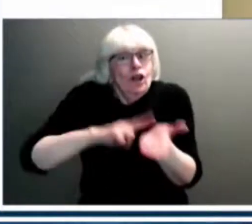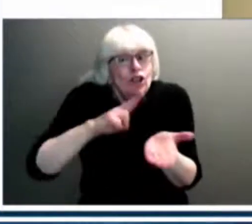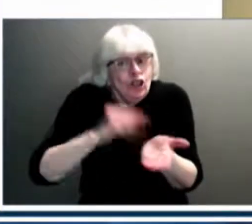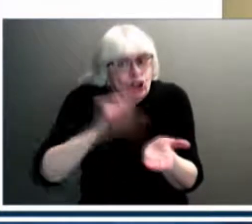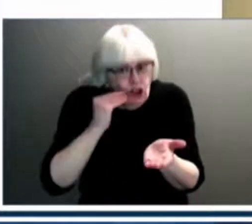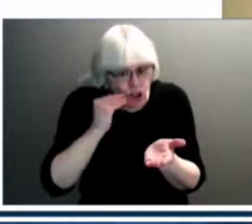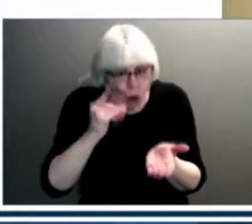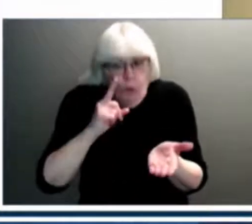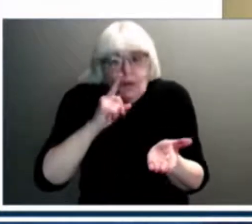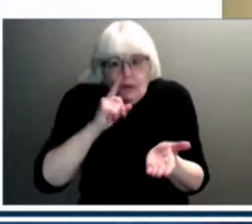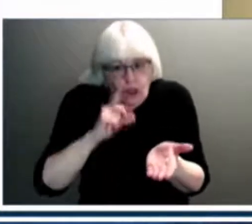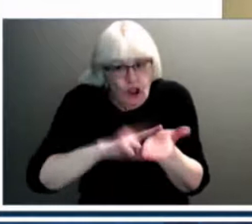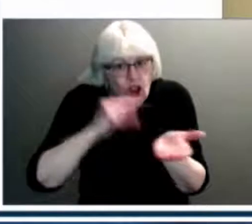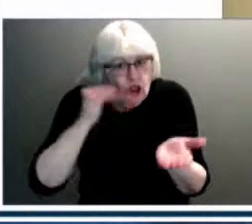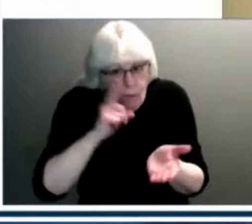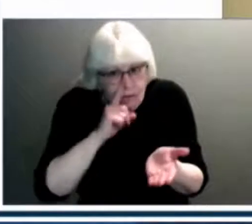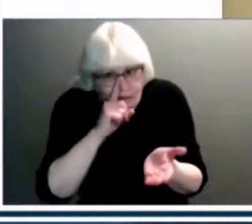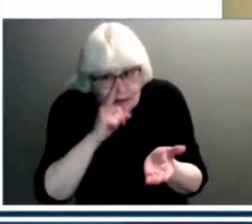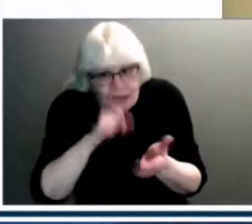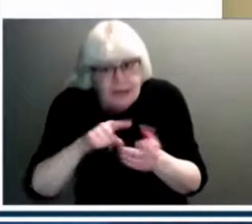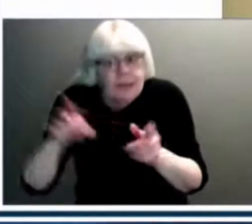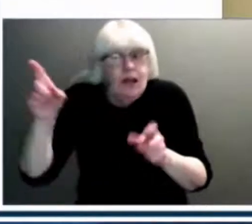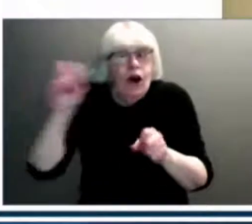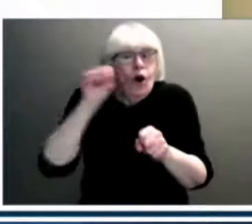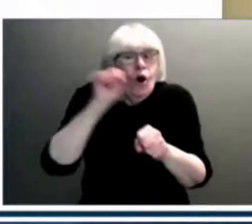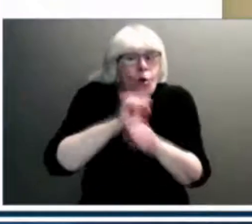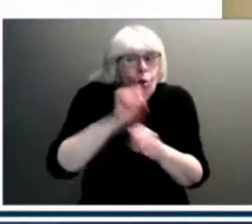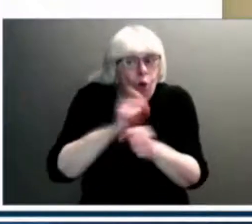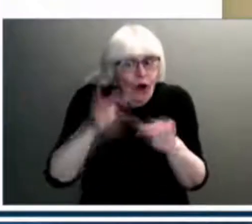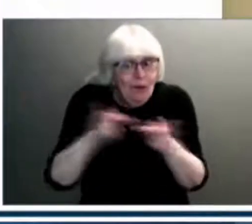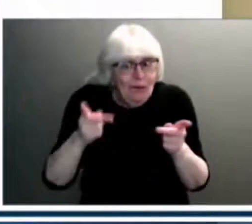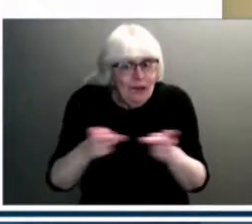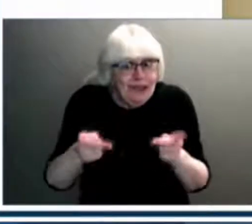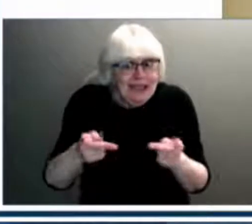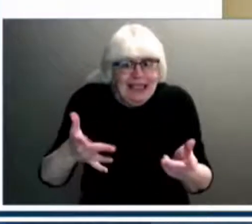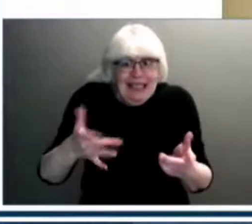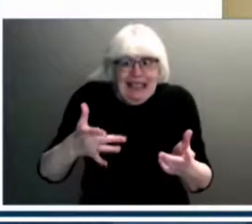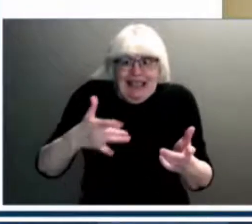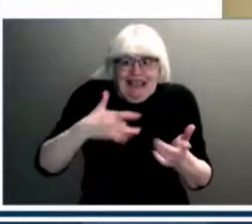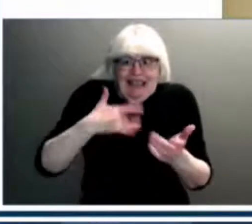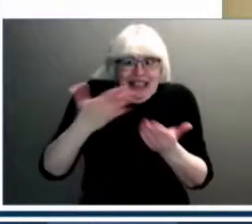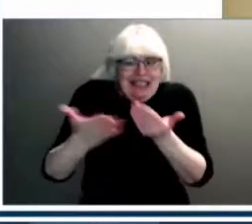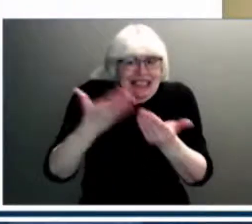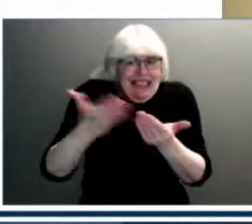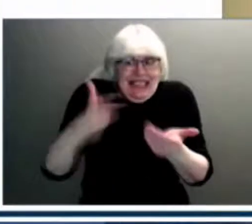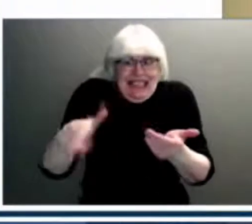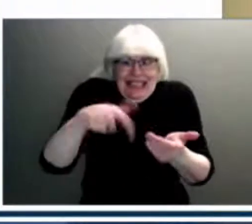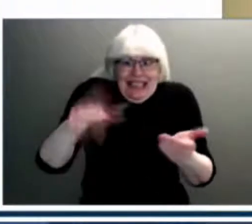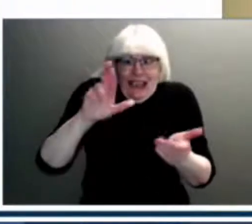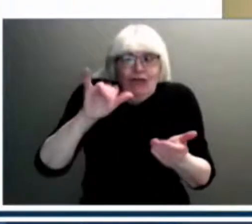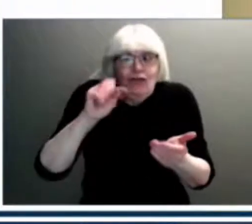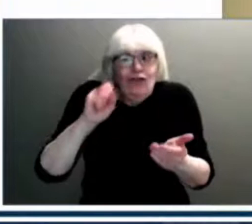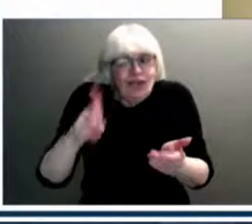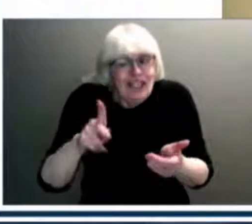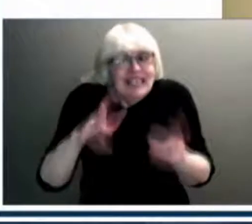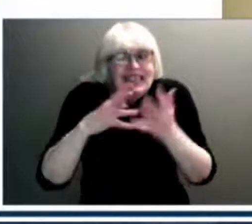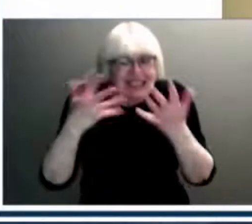vulnerable populations that are at greater risk of severe outcome, including long-term care, correctional facilities, and